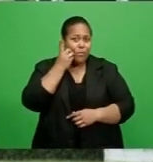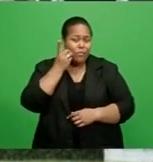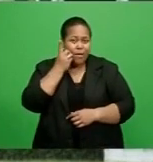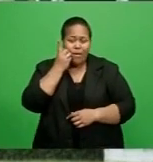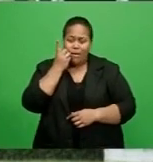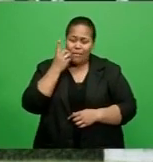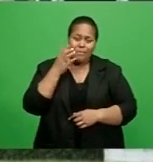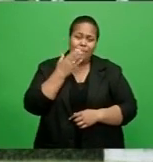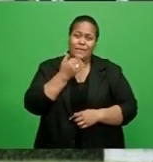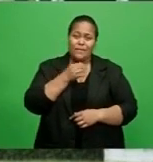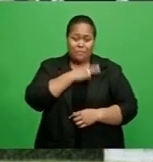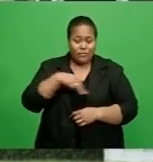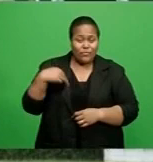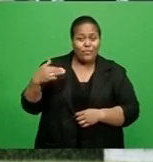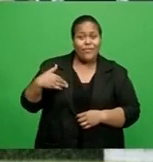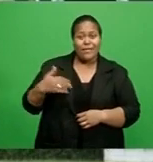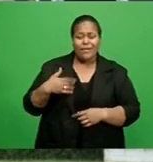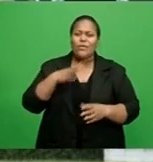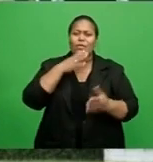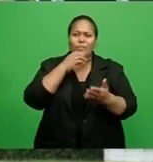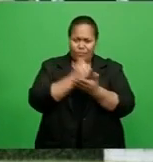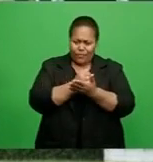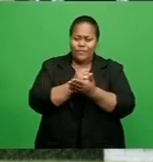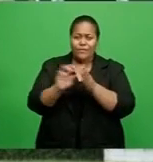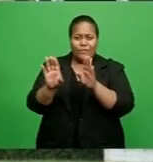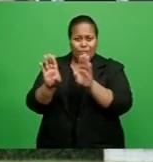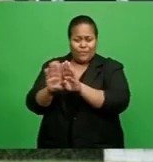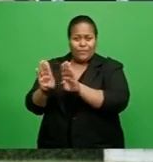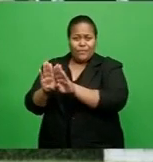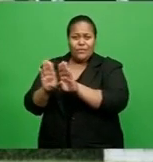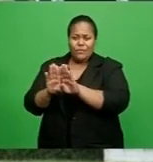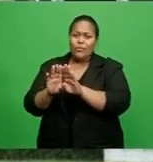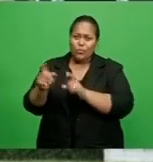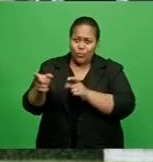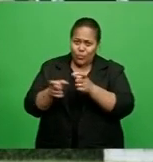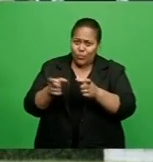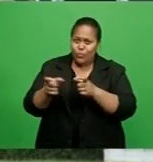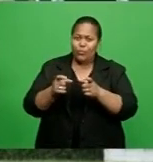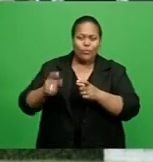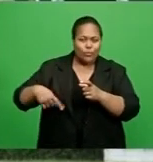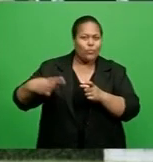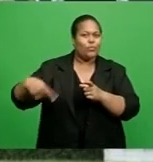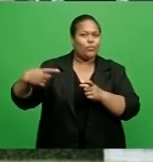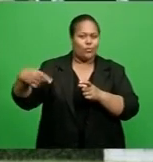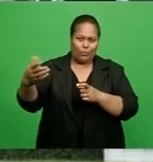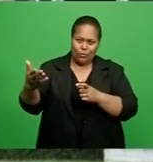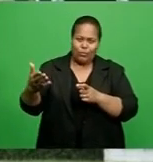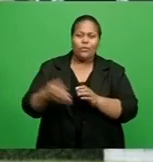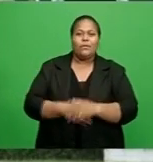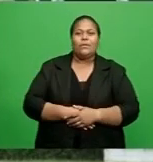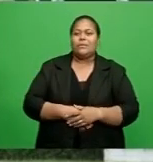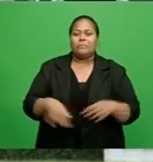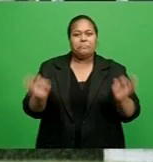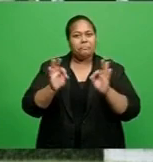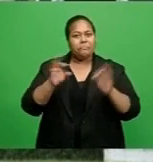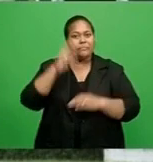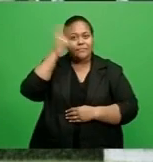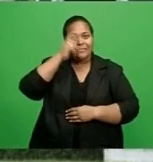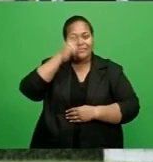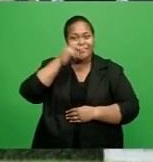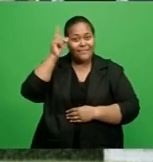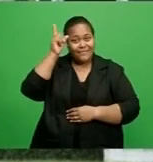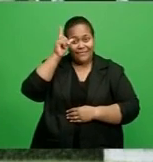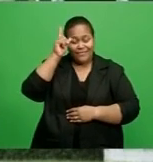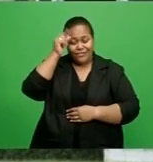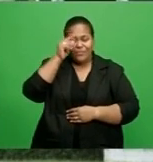confirms that border quarantine and infection prevention controls are upheld and there is no risk to Fijian public from this